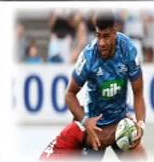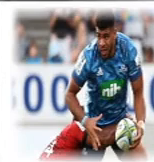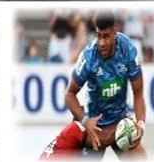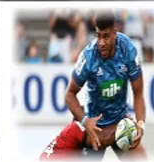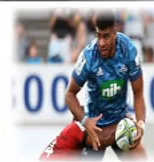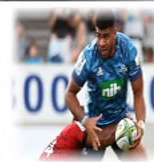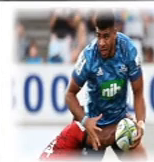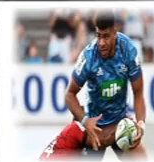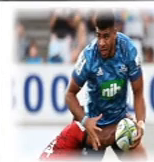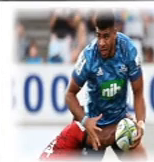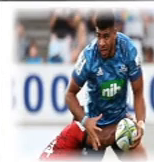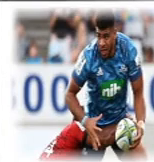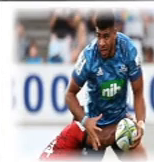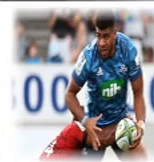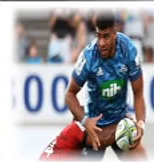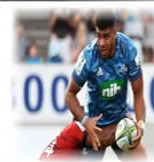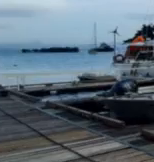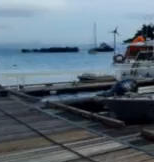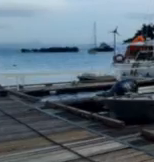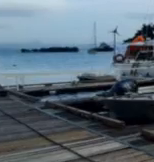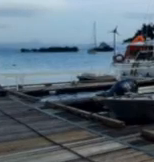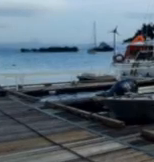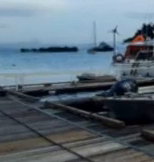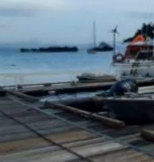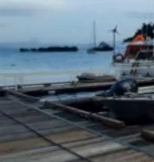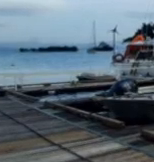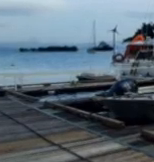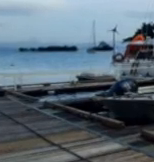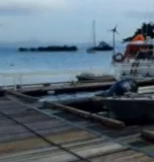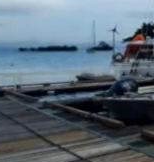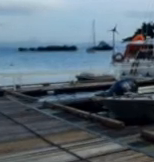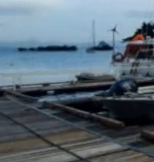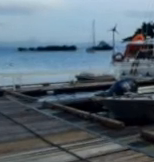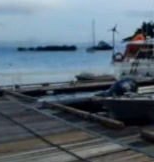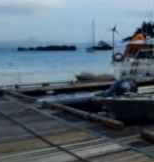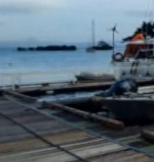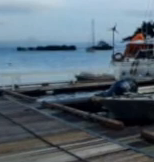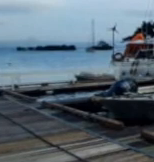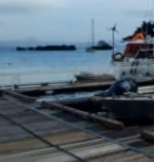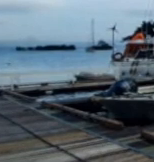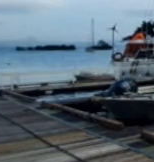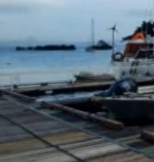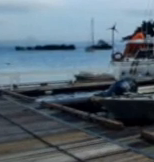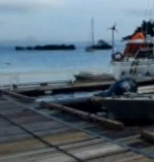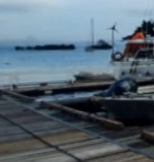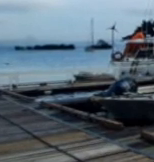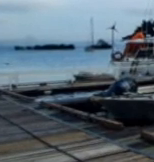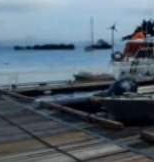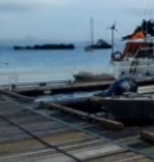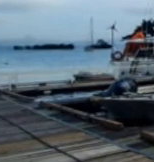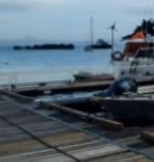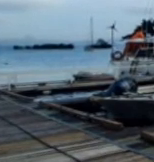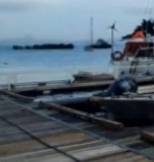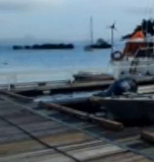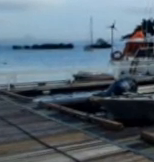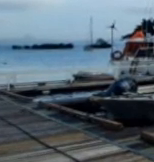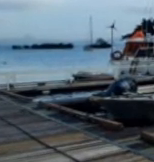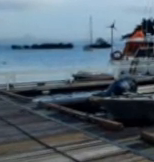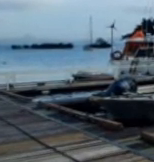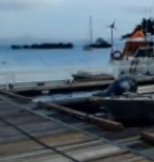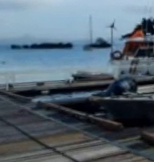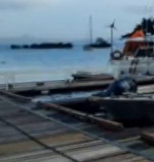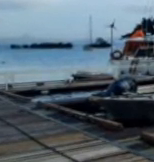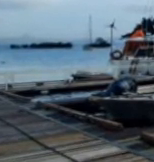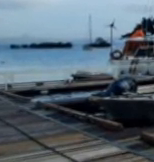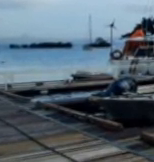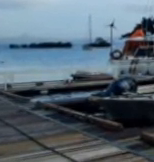Visit our FBC website to answer. And our shot of the day, another gorgeous one, and this was taken at the Copper Shed Marina in